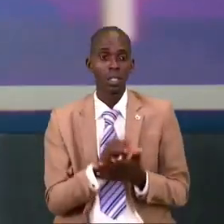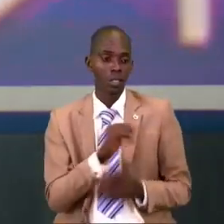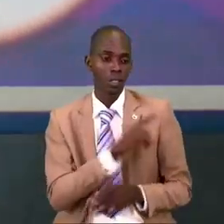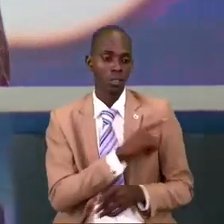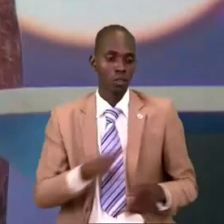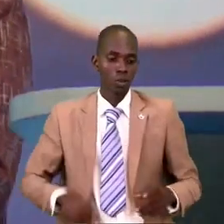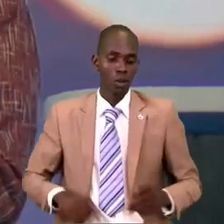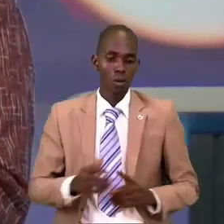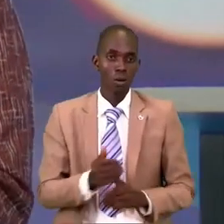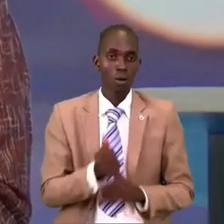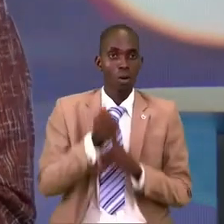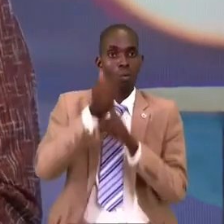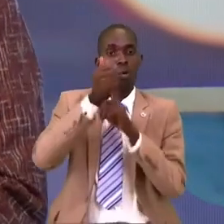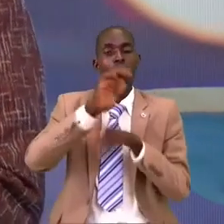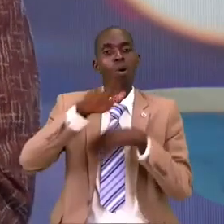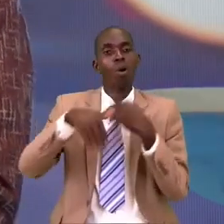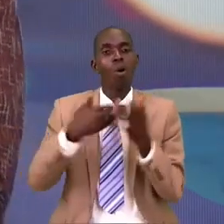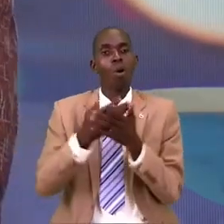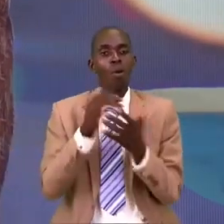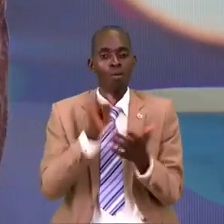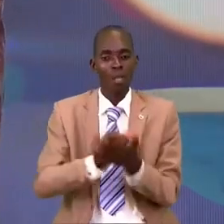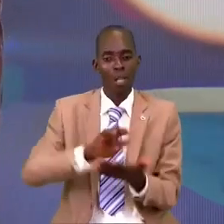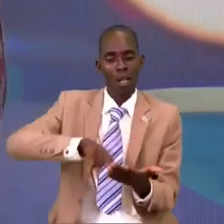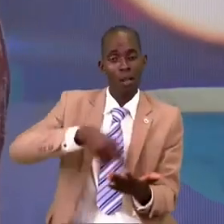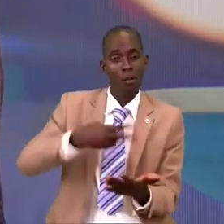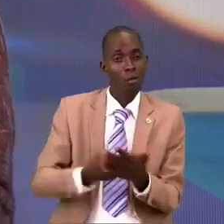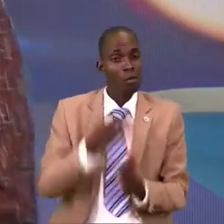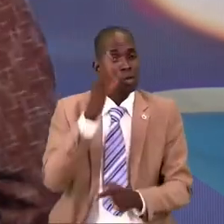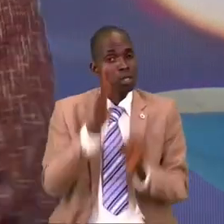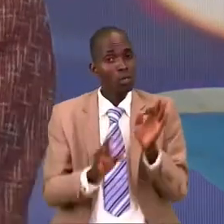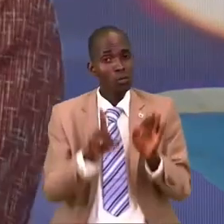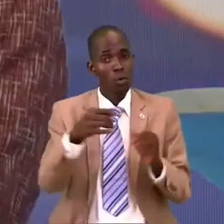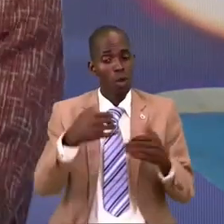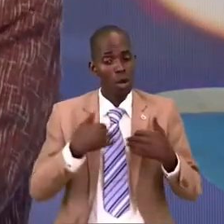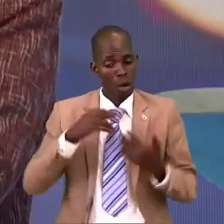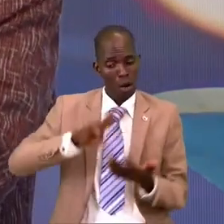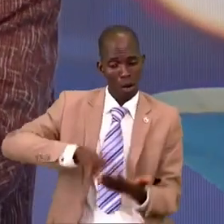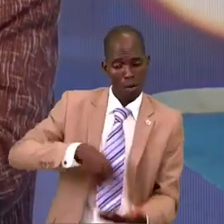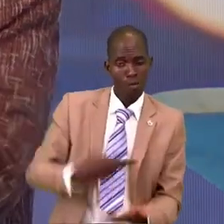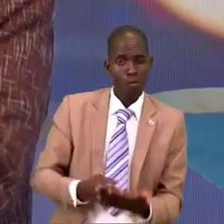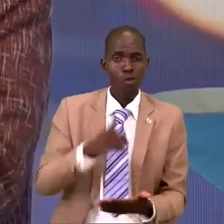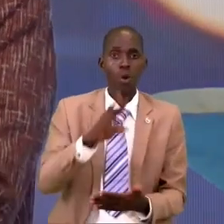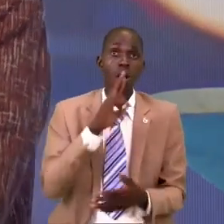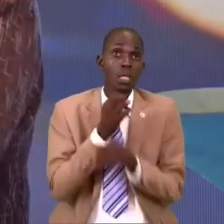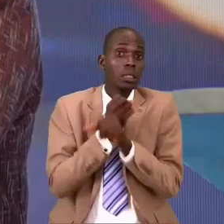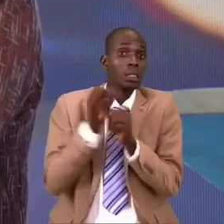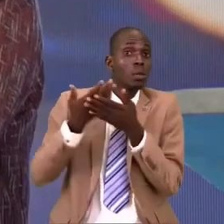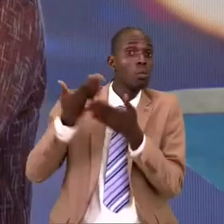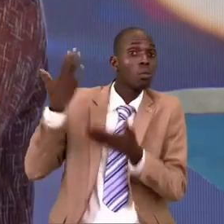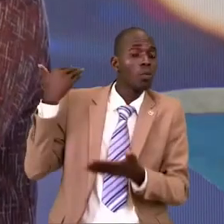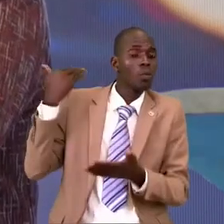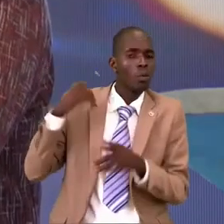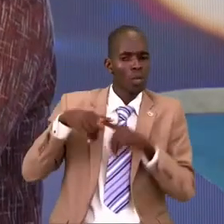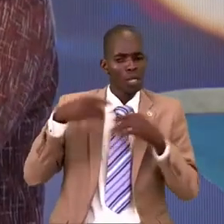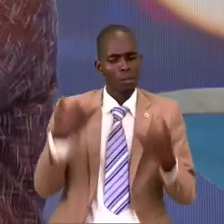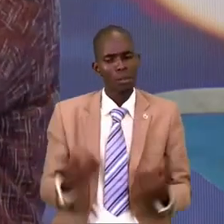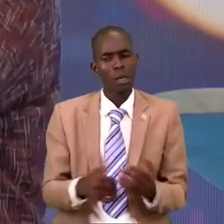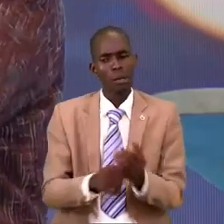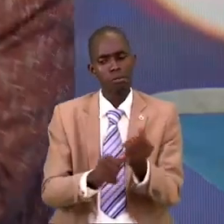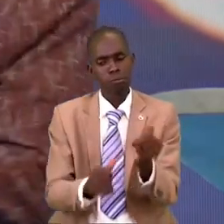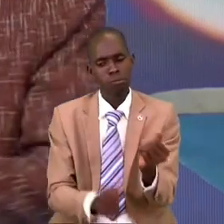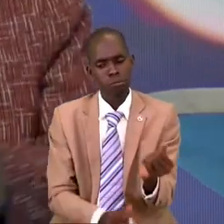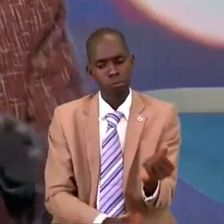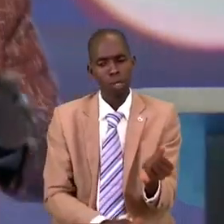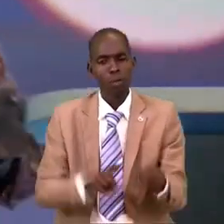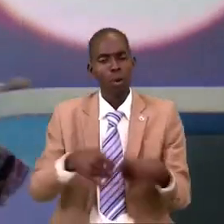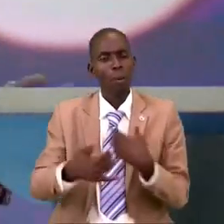went back to the gutter, you went back to your dregs, you went back to your alcohol, you went back to your